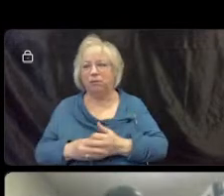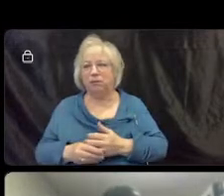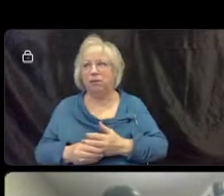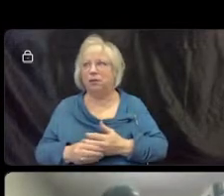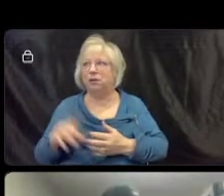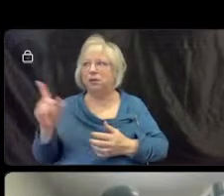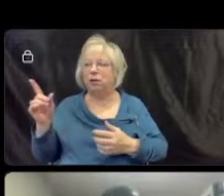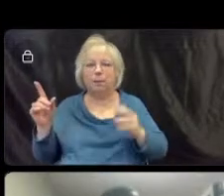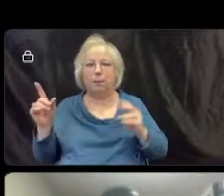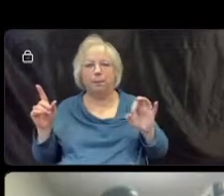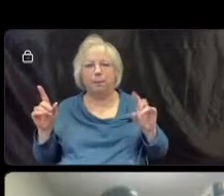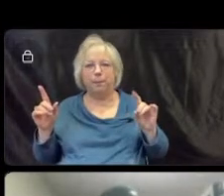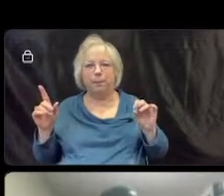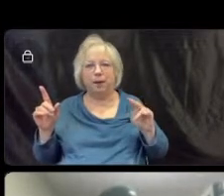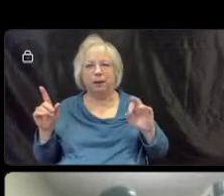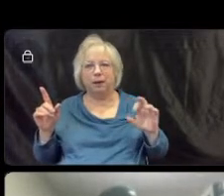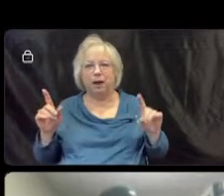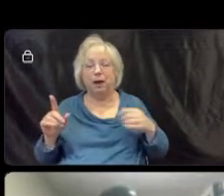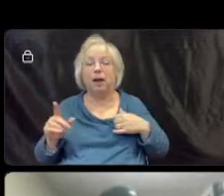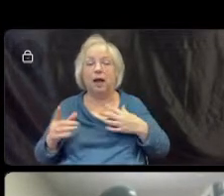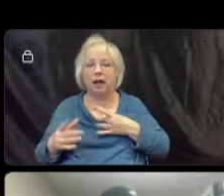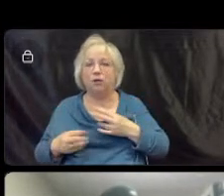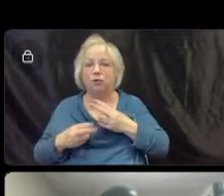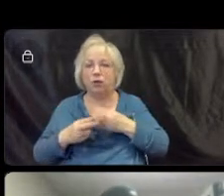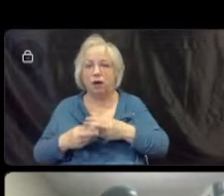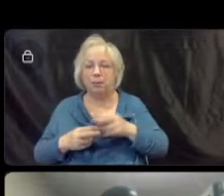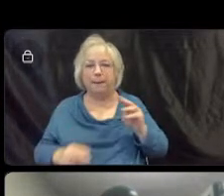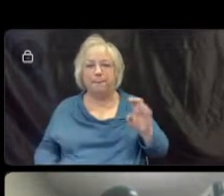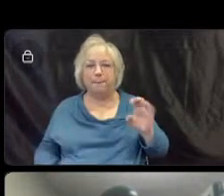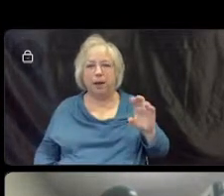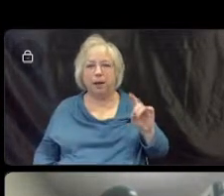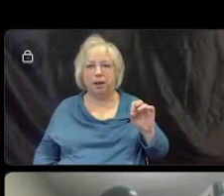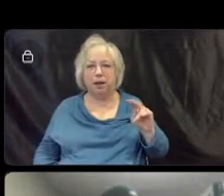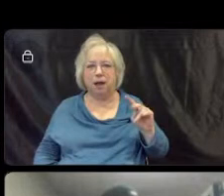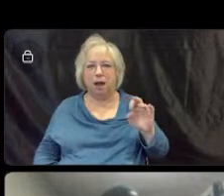I'd like to nominate Alicia McDonald. Repeat that again, please.